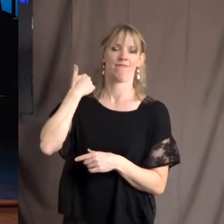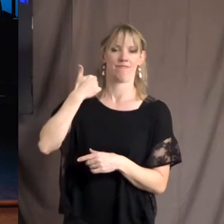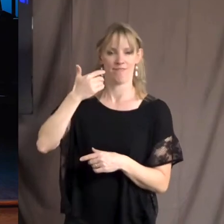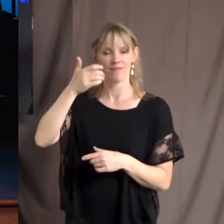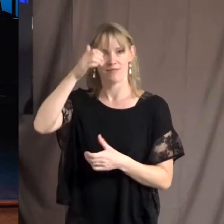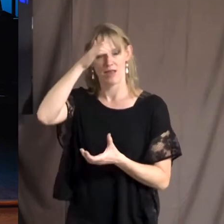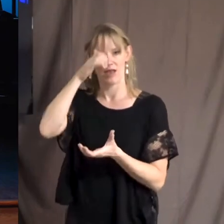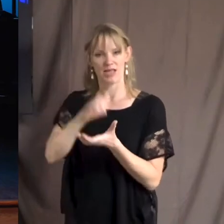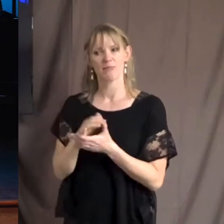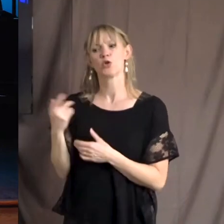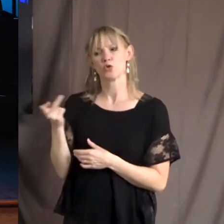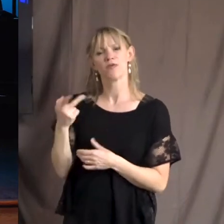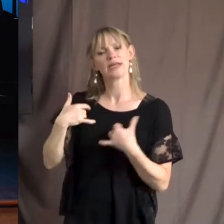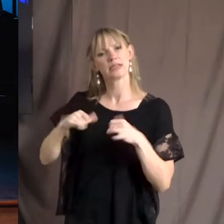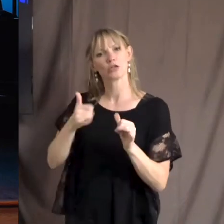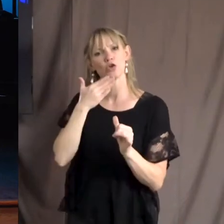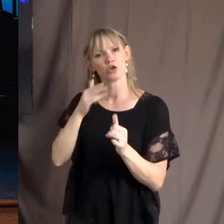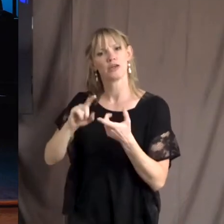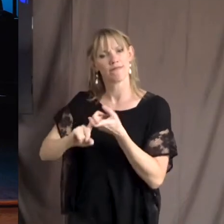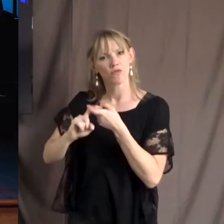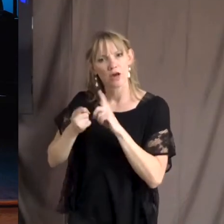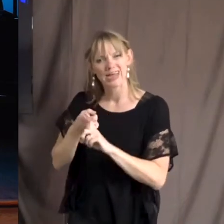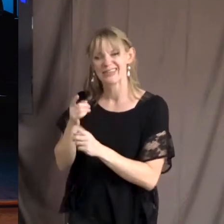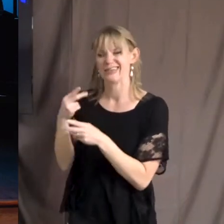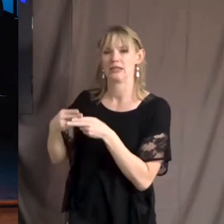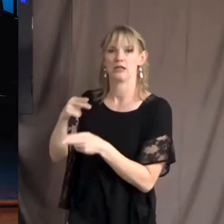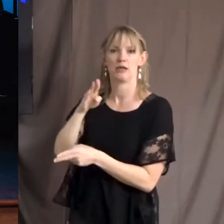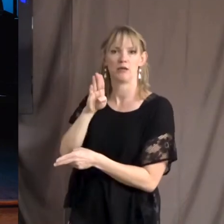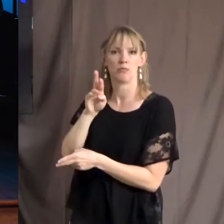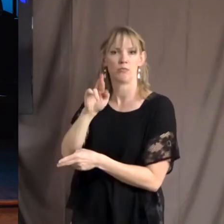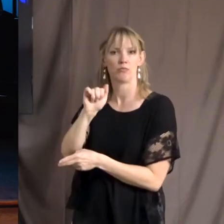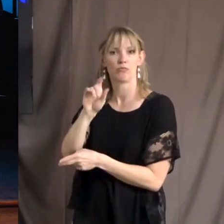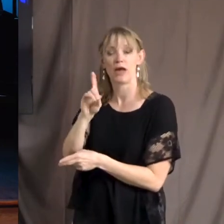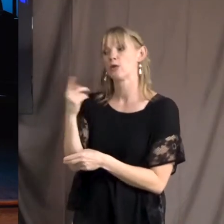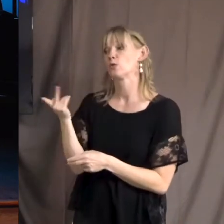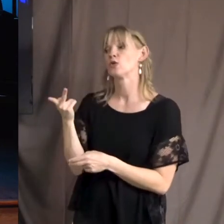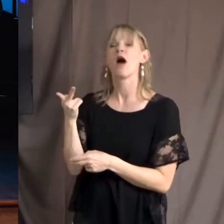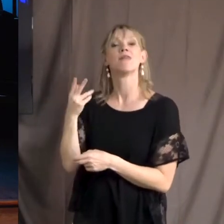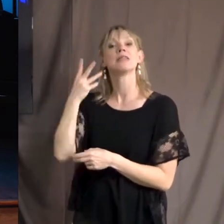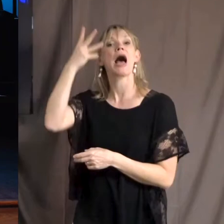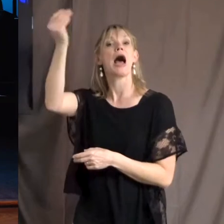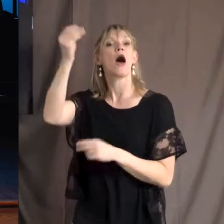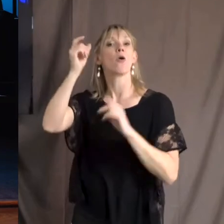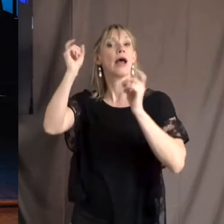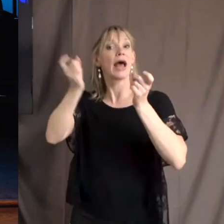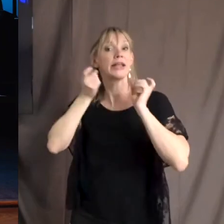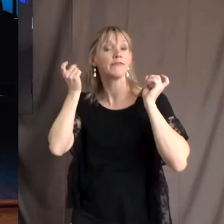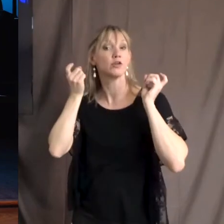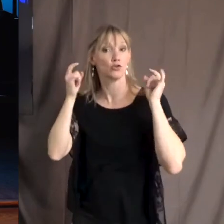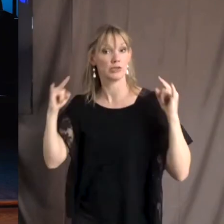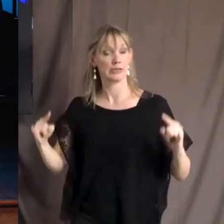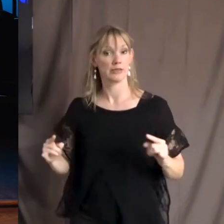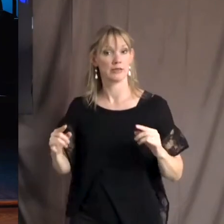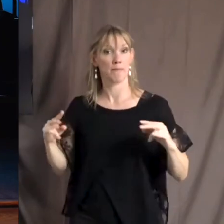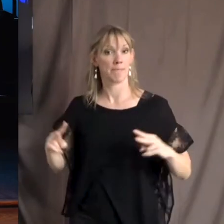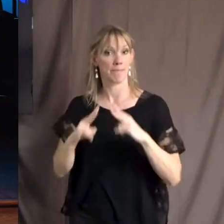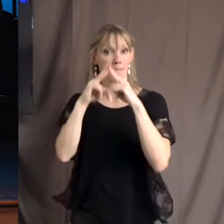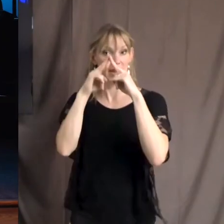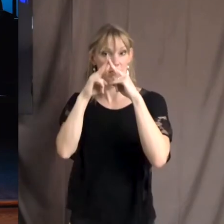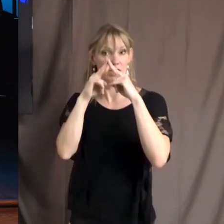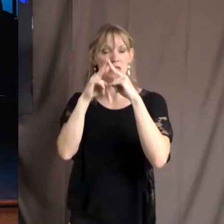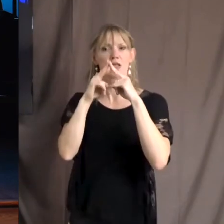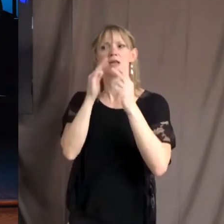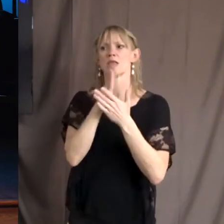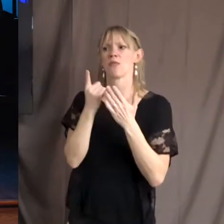are still very good friends, and he and I were on an anniversary, and we were in Paris. A member of our congregation